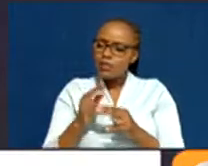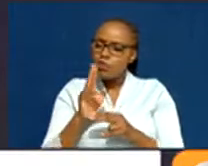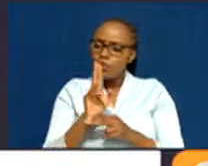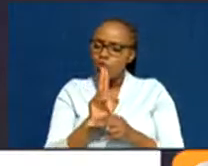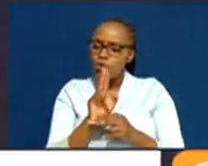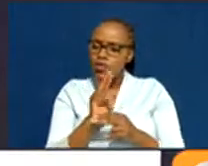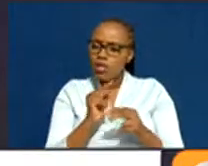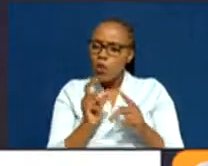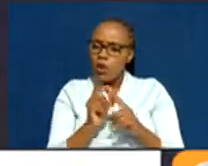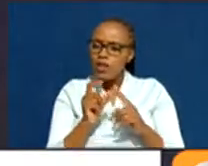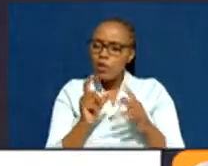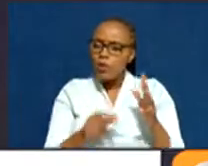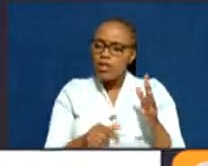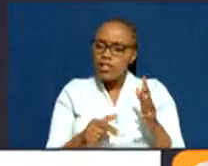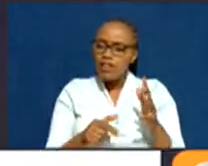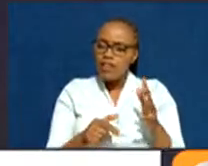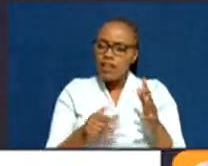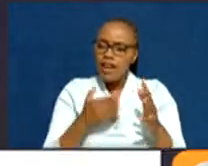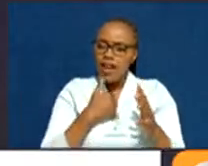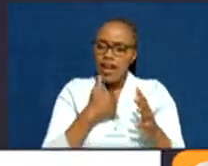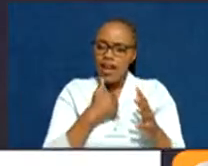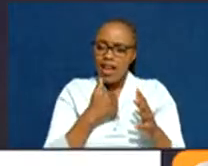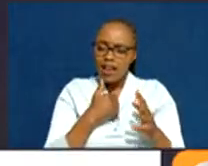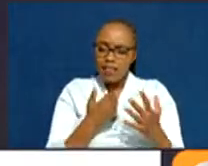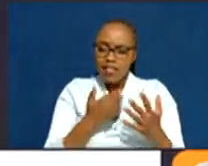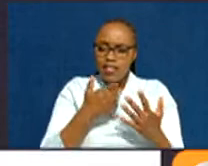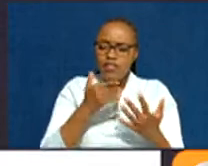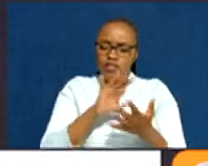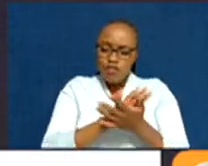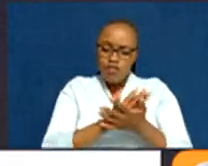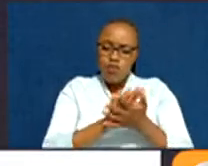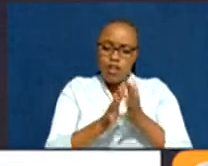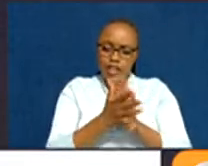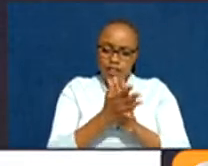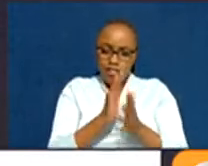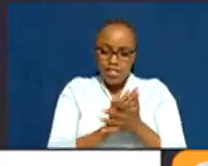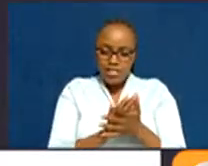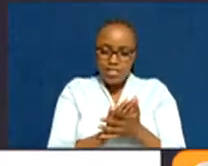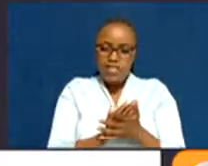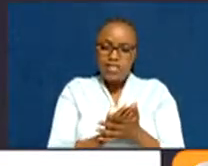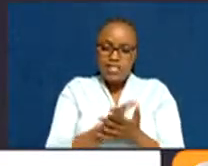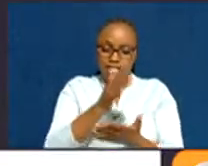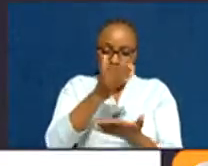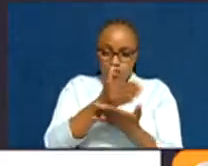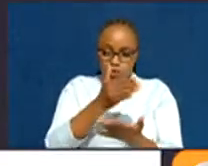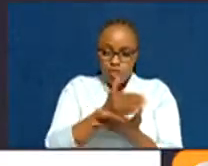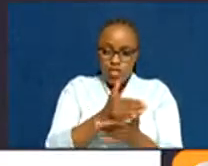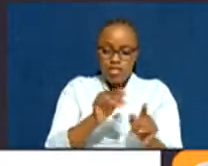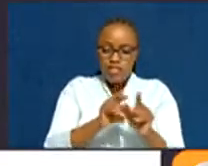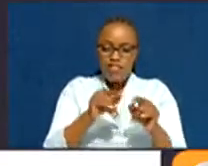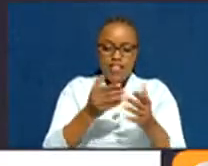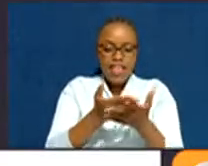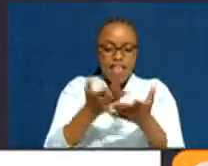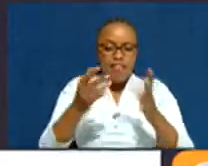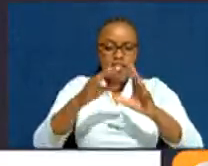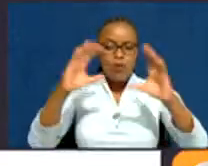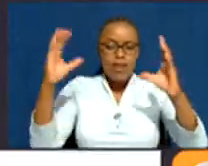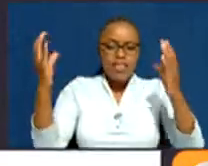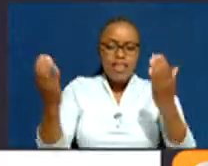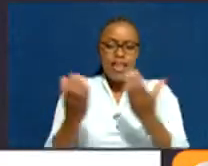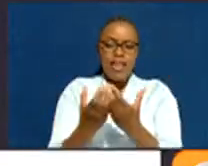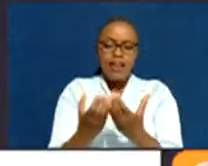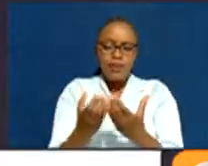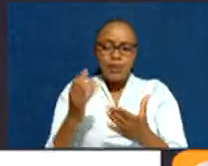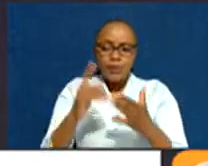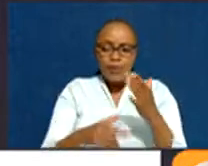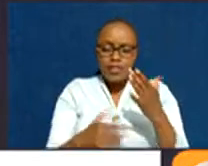sorrow and perhaps even ask for a bit of forgiveness. Mm. And indeed, right across the world, in terms of retribution,